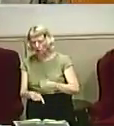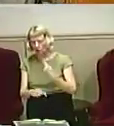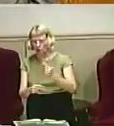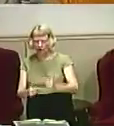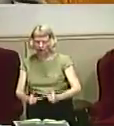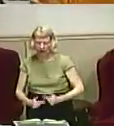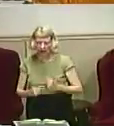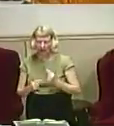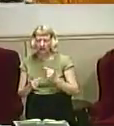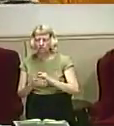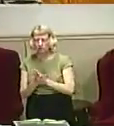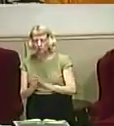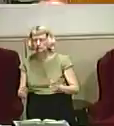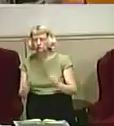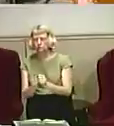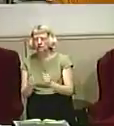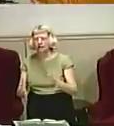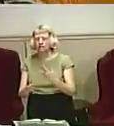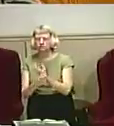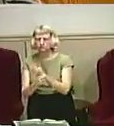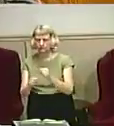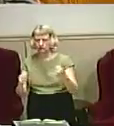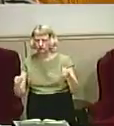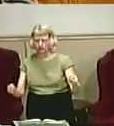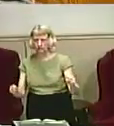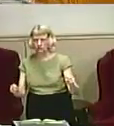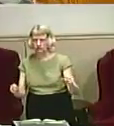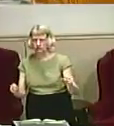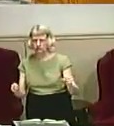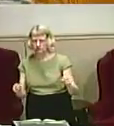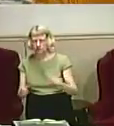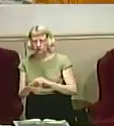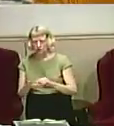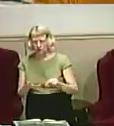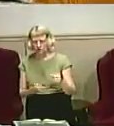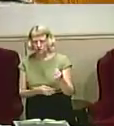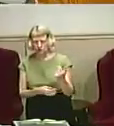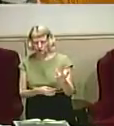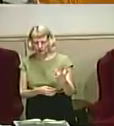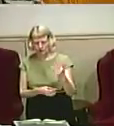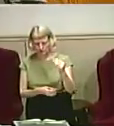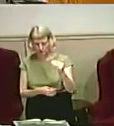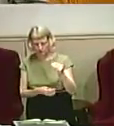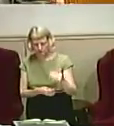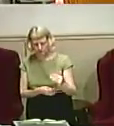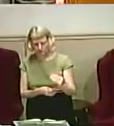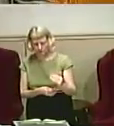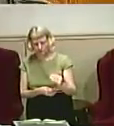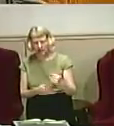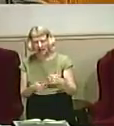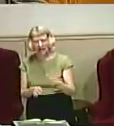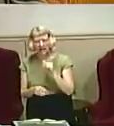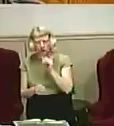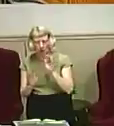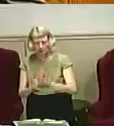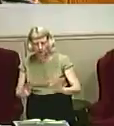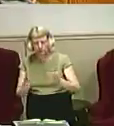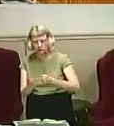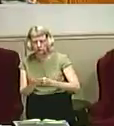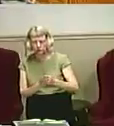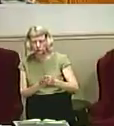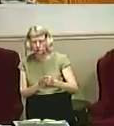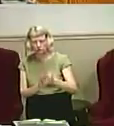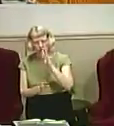peace if we're not saved. And of course, that shall be added to thee. Verse 3 then goes on and says, let not mercy and